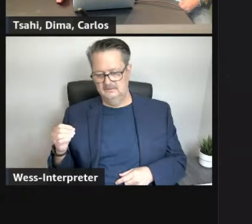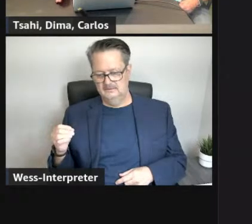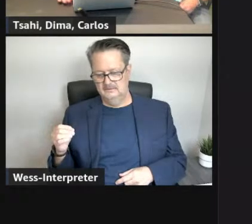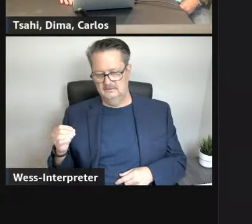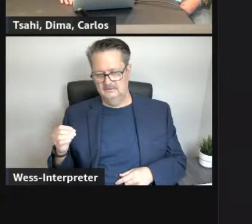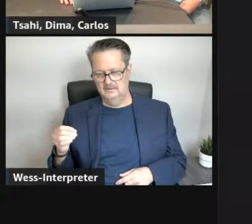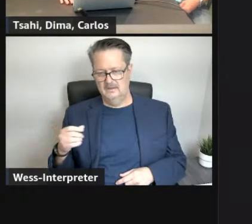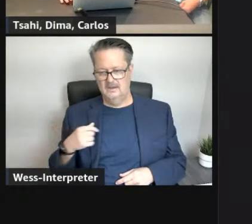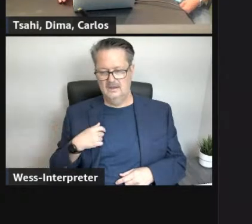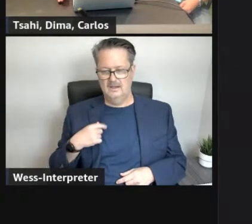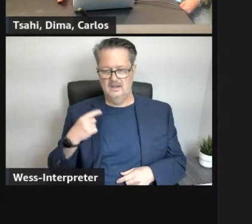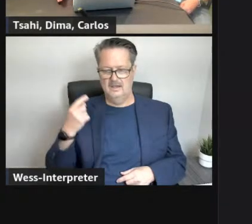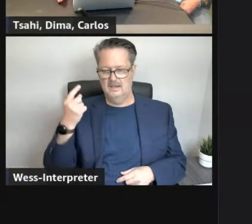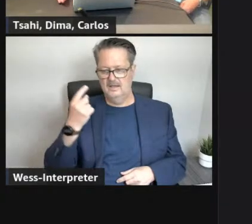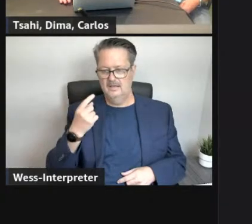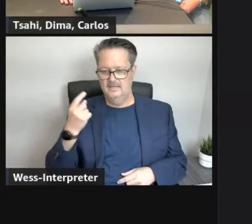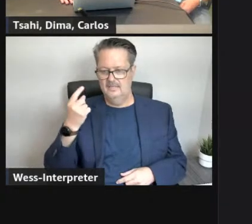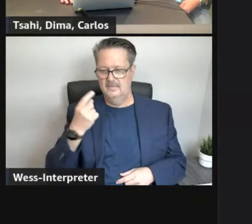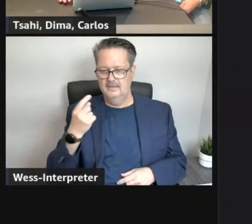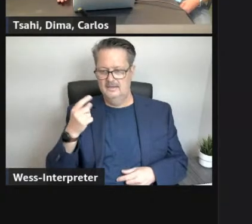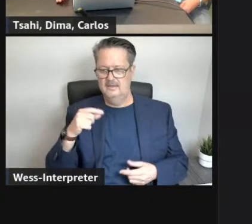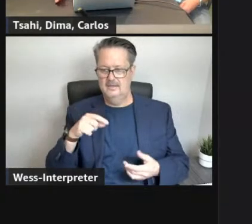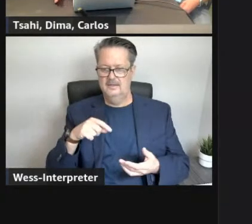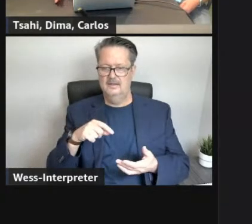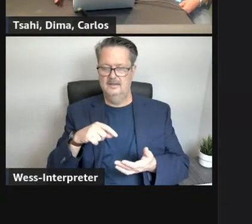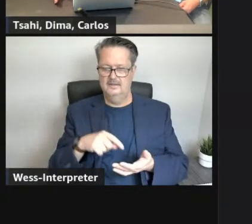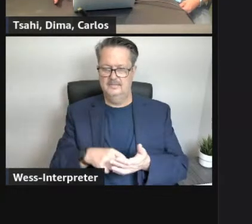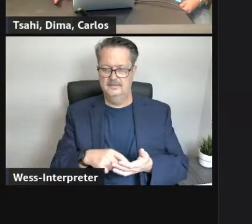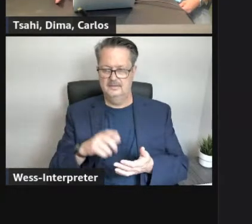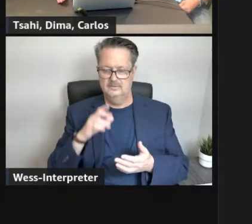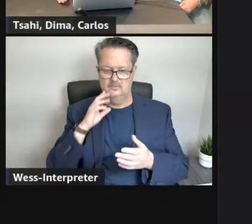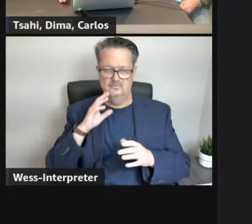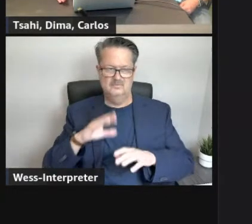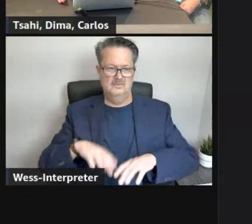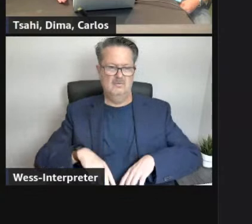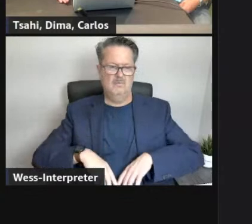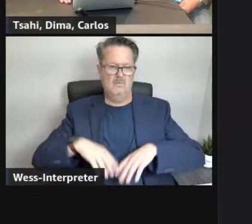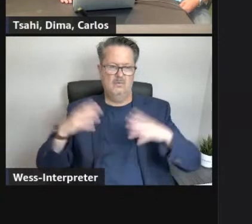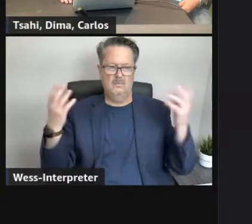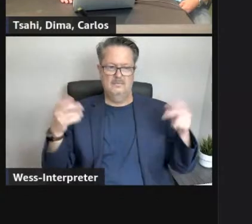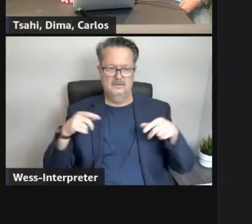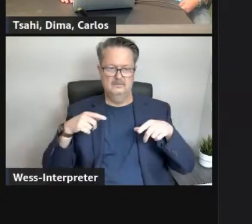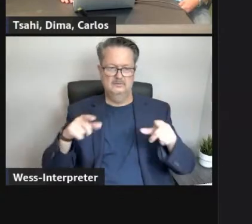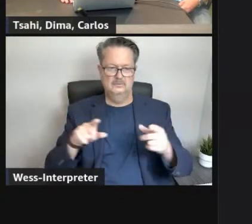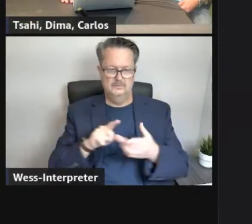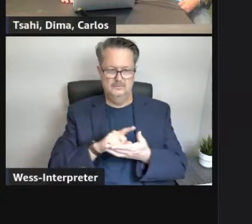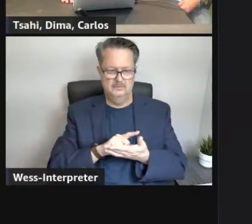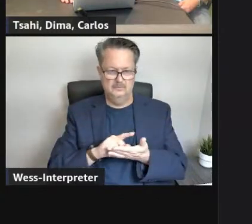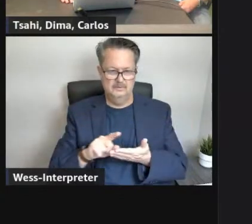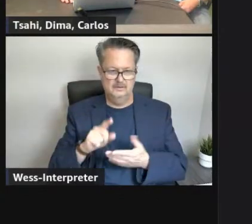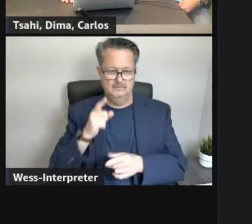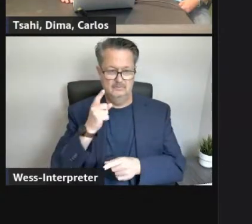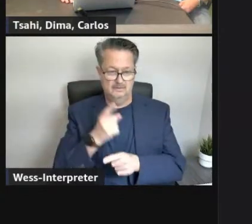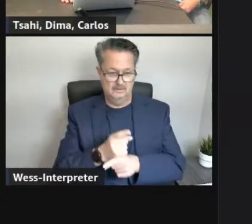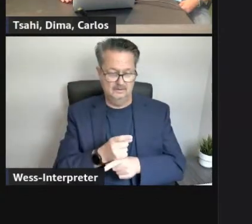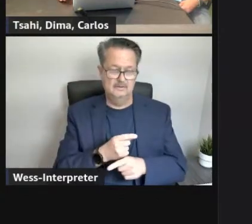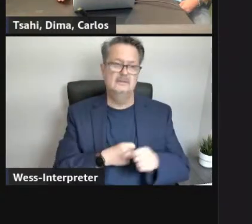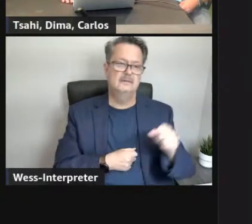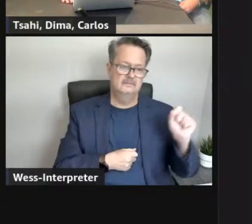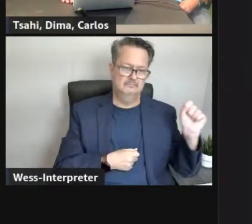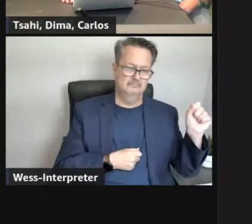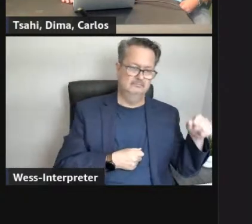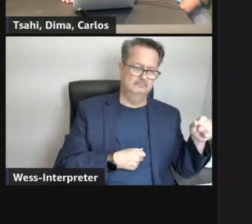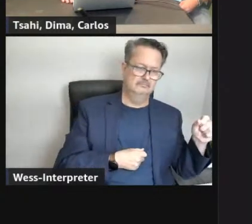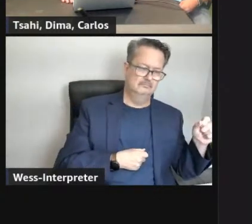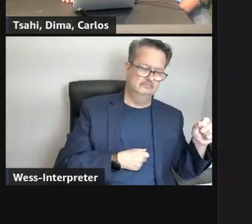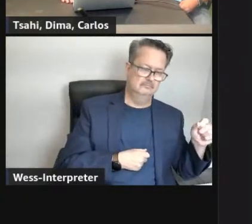I think this gem is going to be open through the entire week, right? Yeah. So